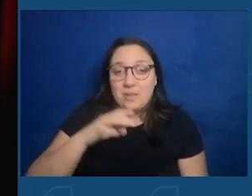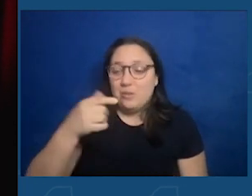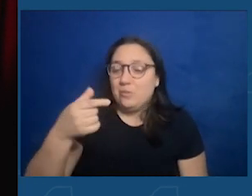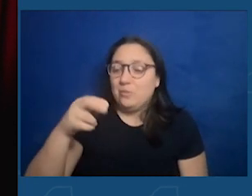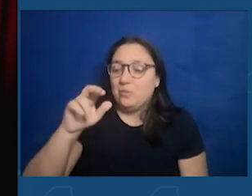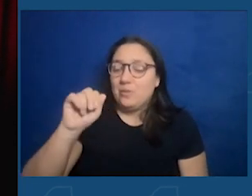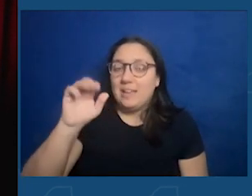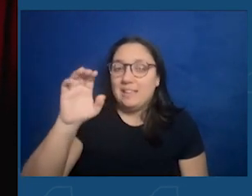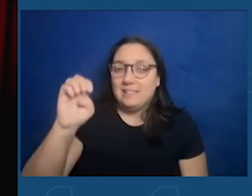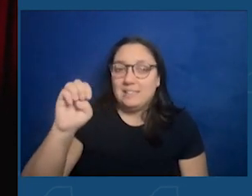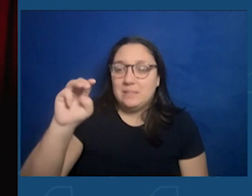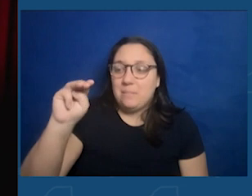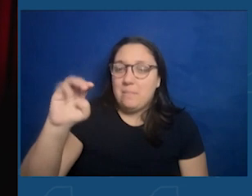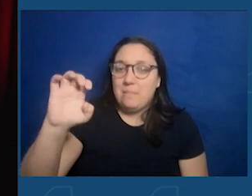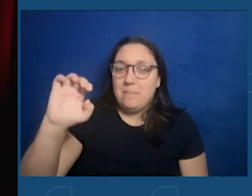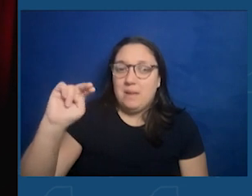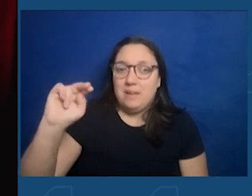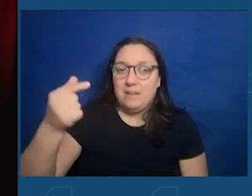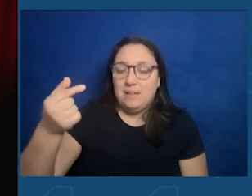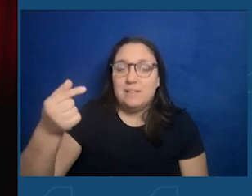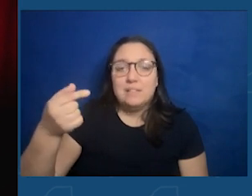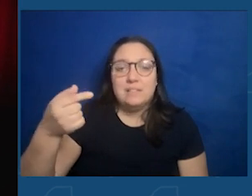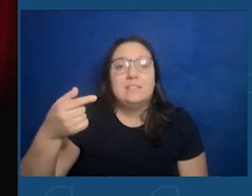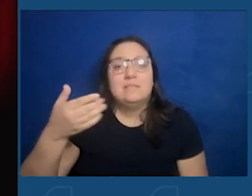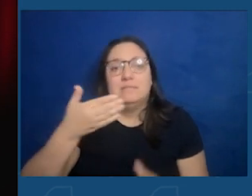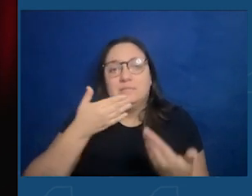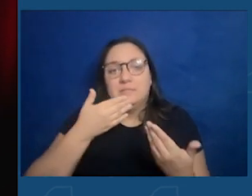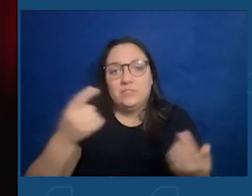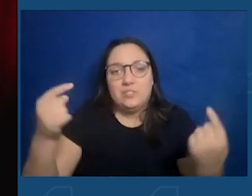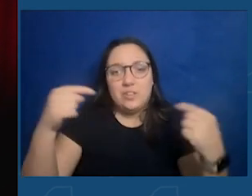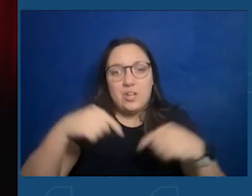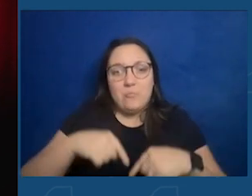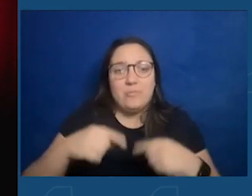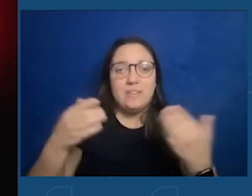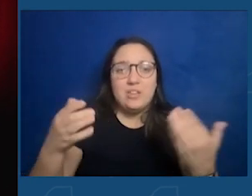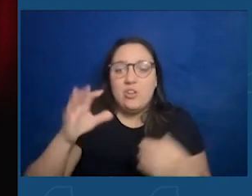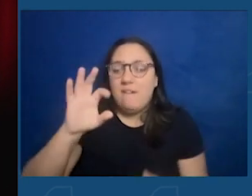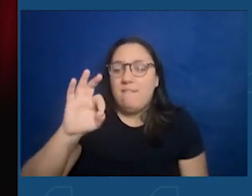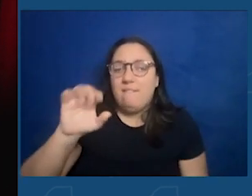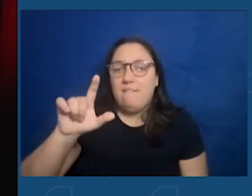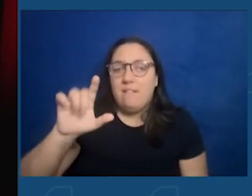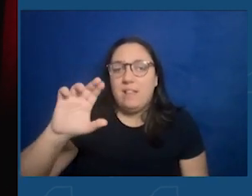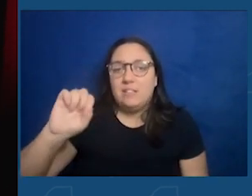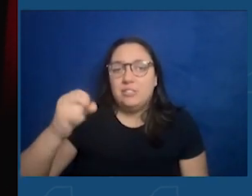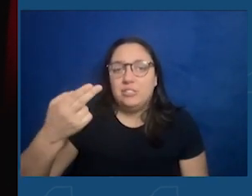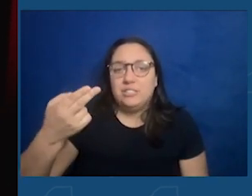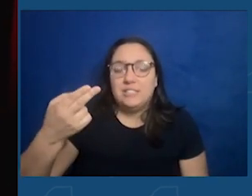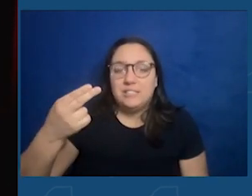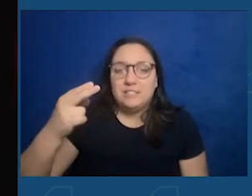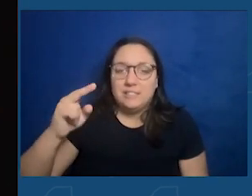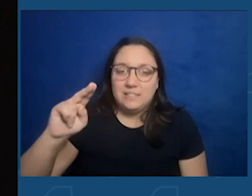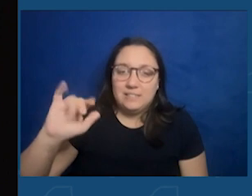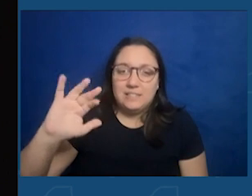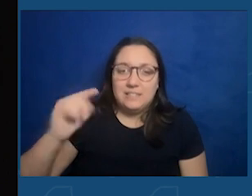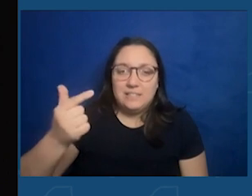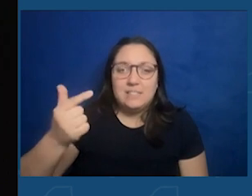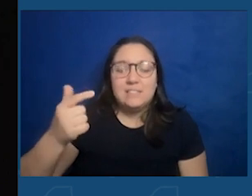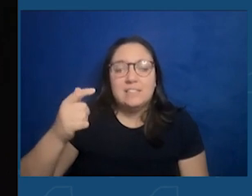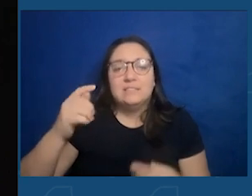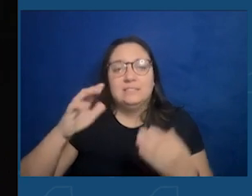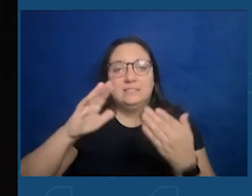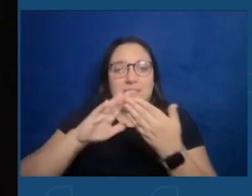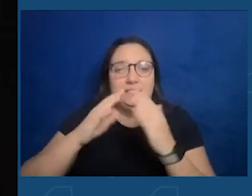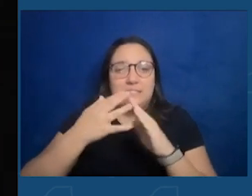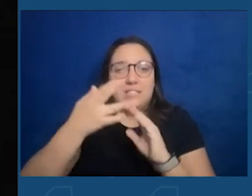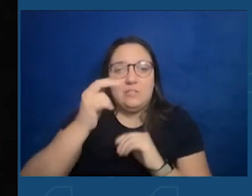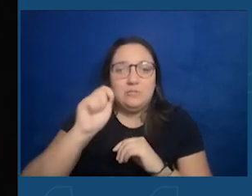welcome to our district here at the Flushing Town Hall. We're thrilled to be with all of you as we once again welcome